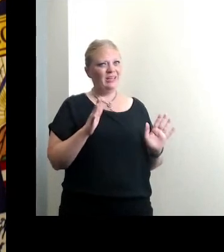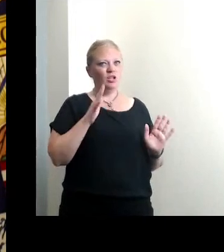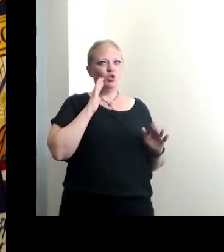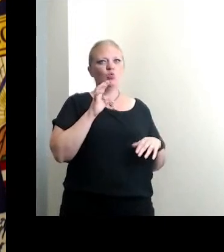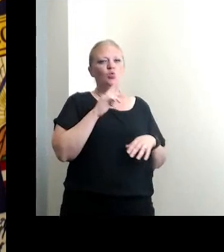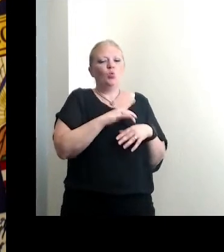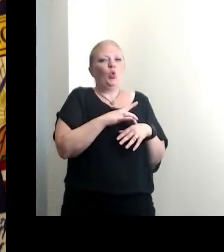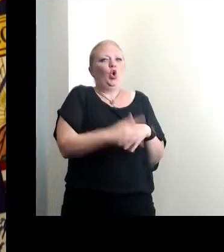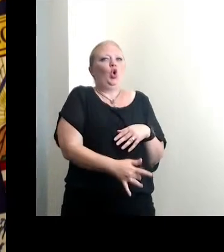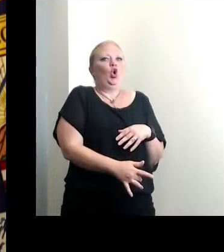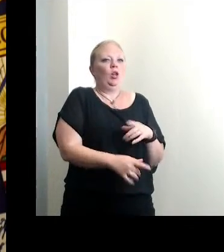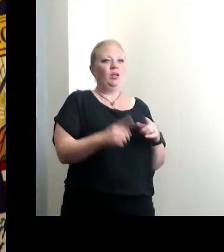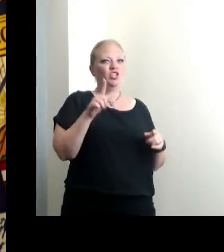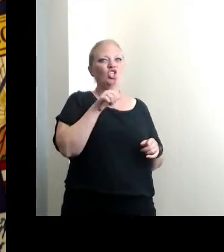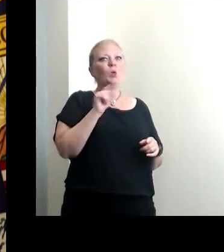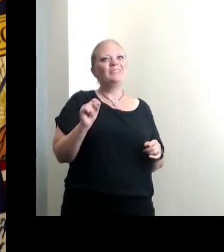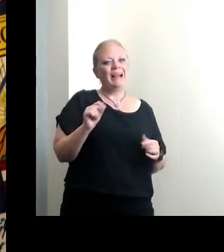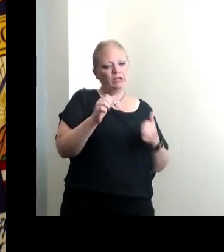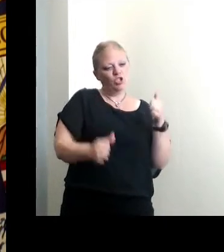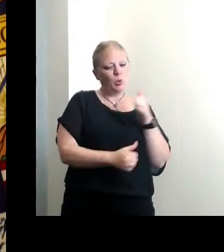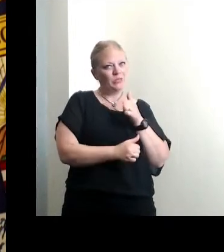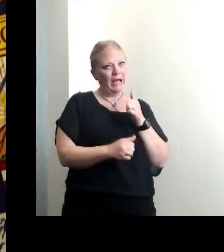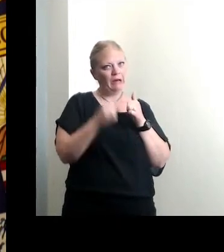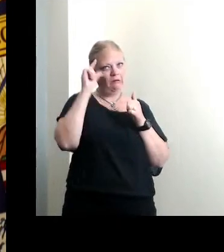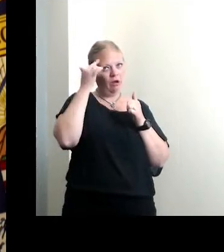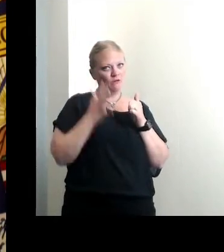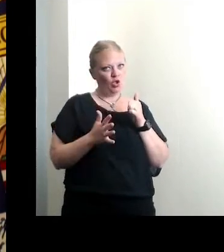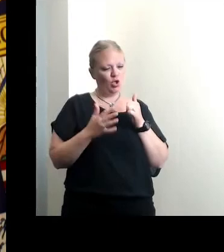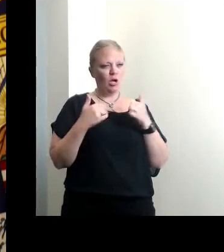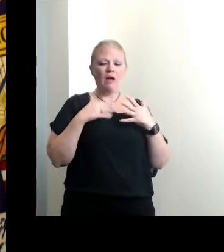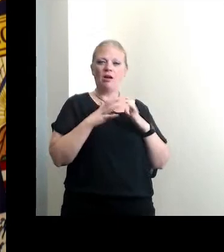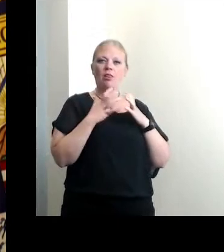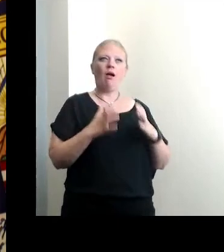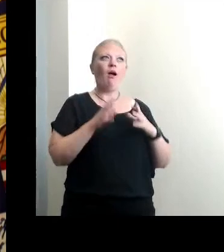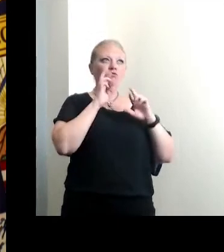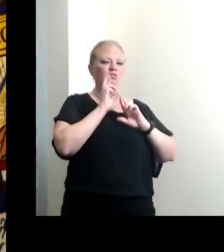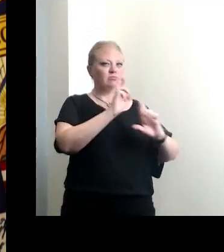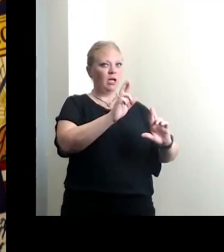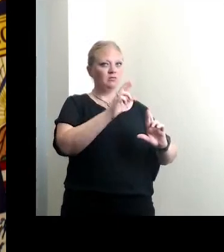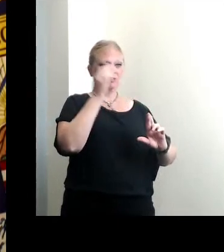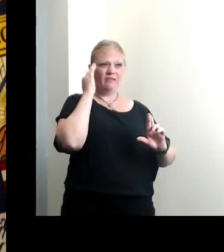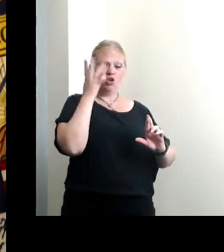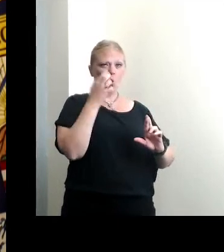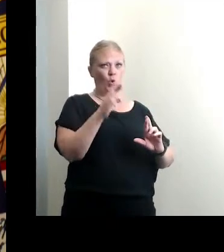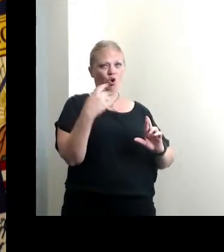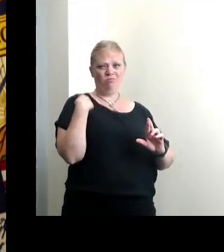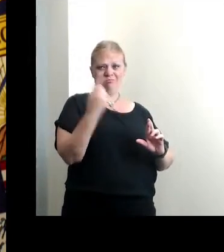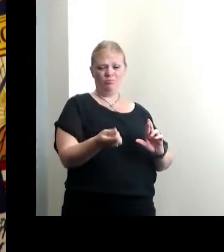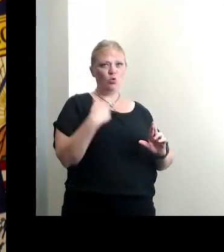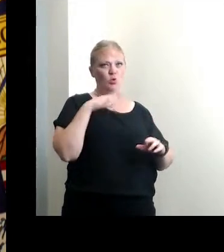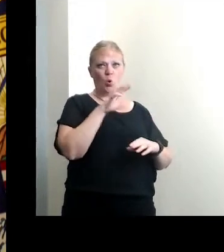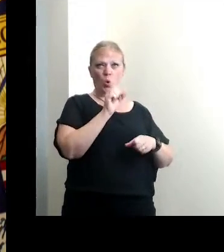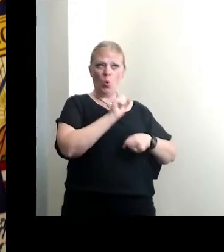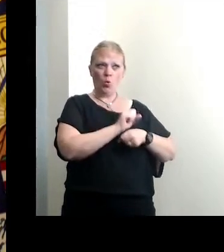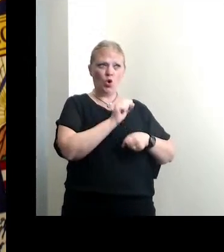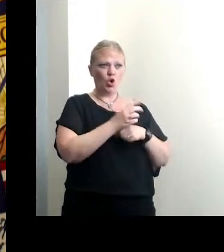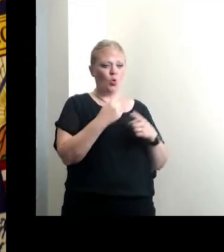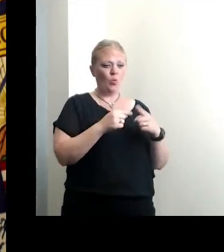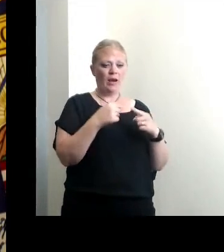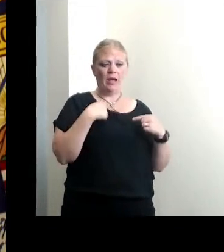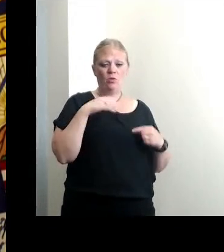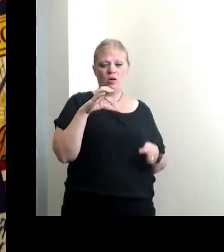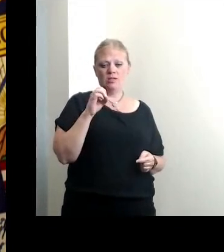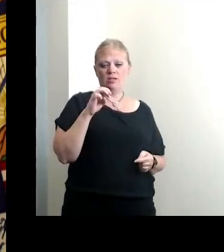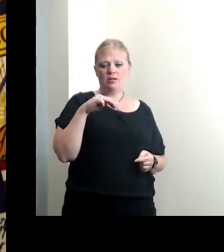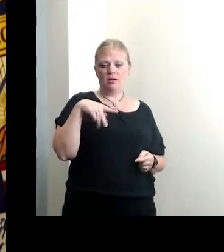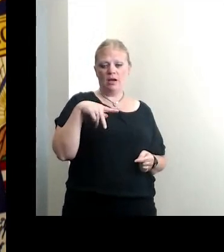because she is the lieutenant governor. She's not the governor. I have great respect for Kathy. I've known her for quite some time. She was a colleague of mine when I was county controller. She was county